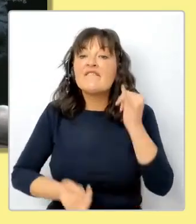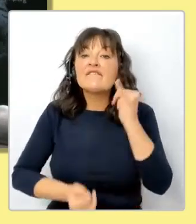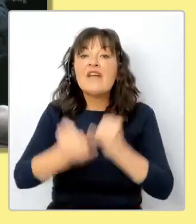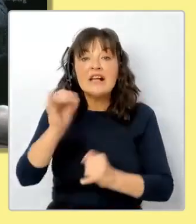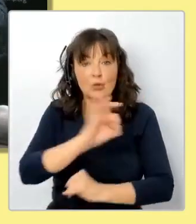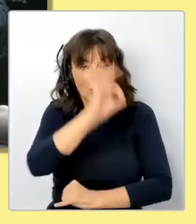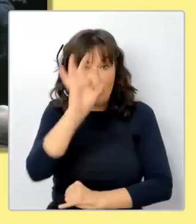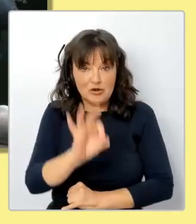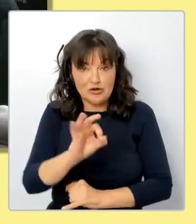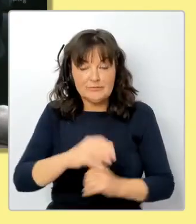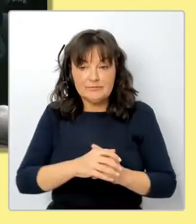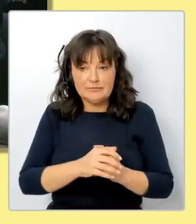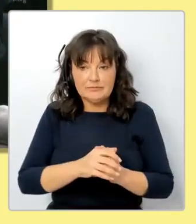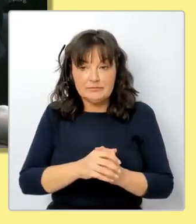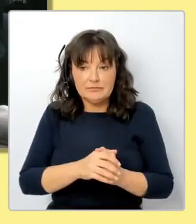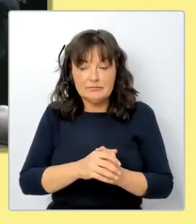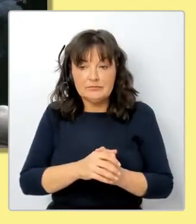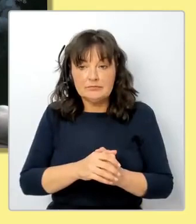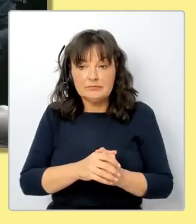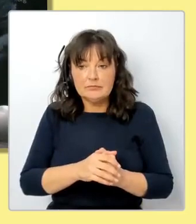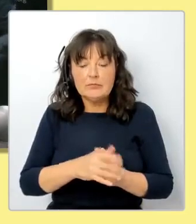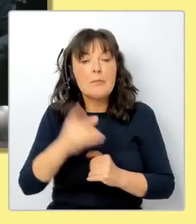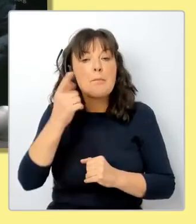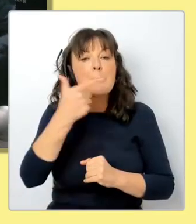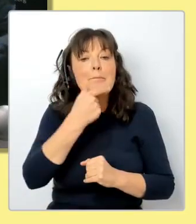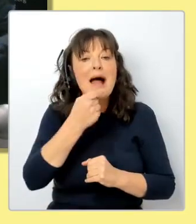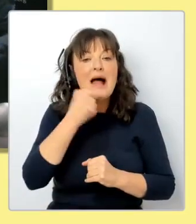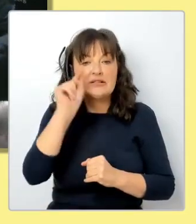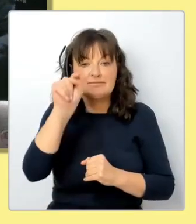final question. I'm going to take the final question from that gentleman there.